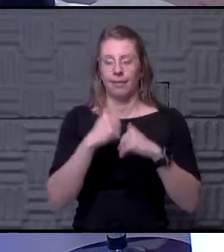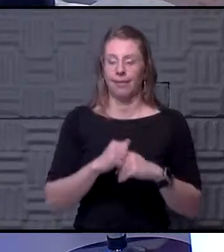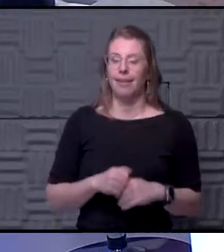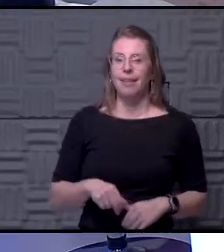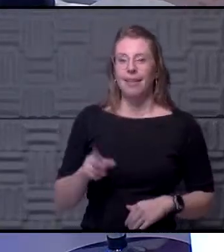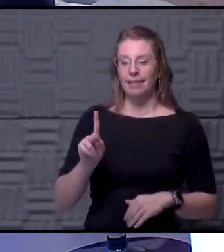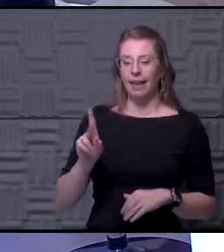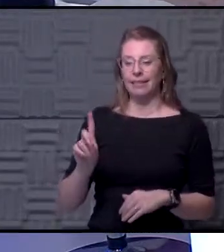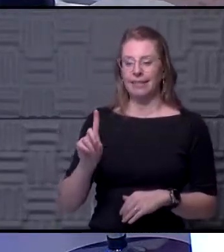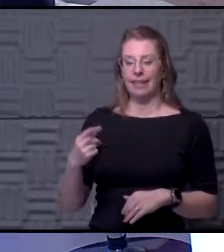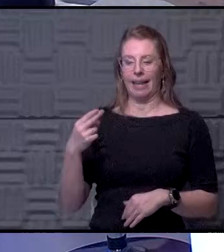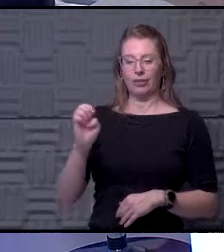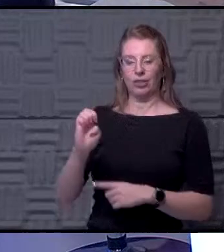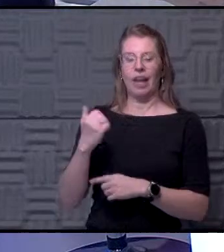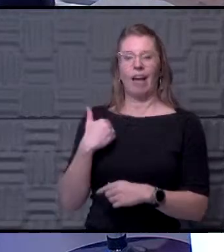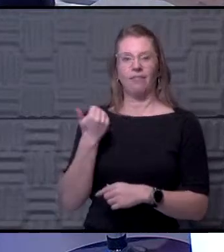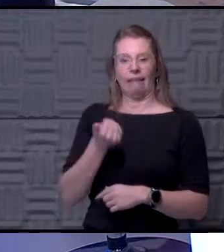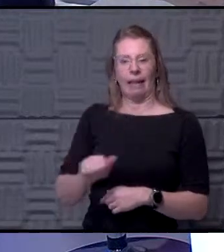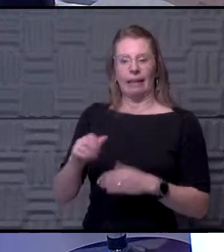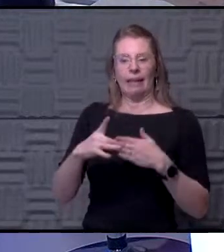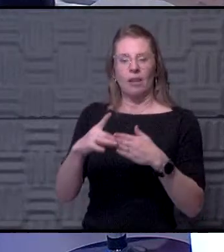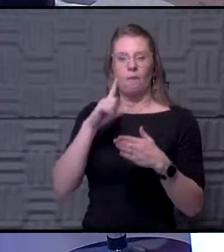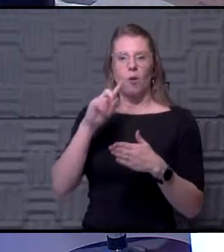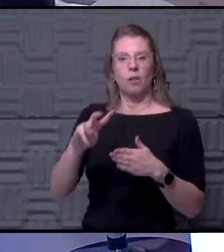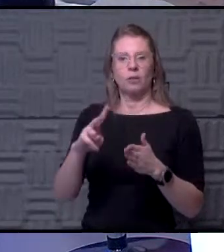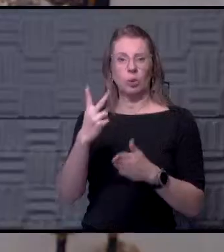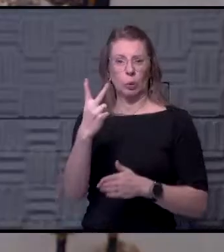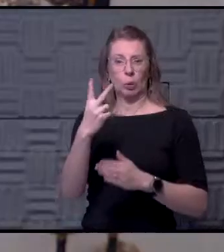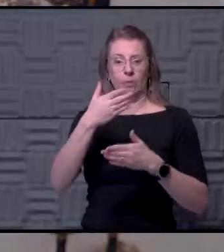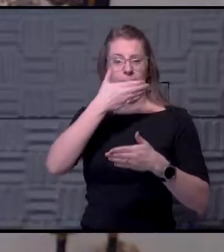does the KDHE have any guidance on double masking?